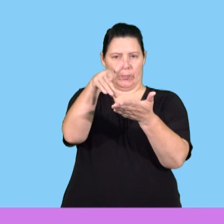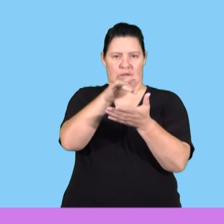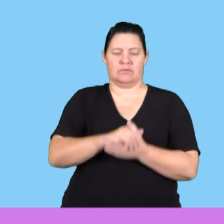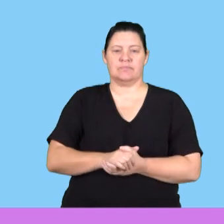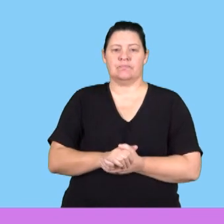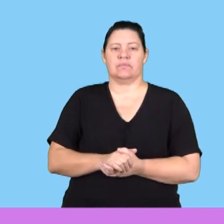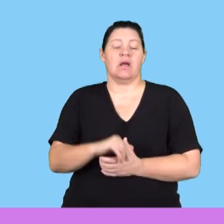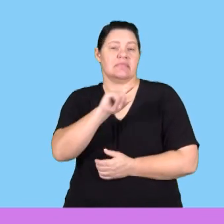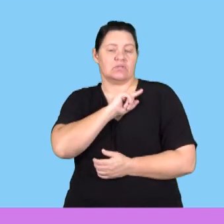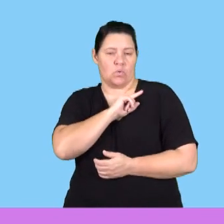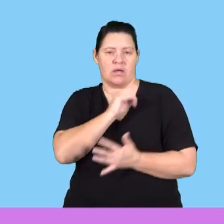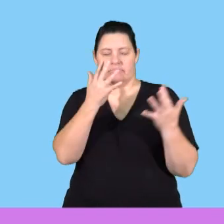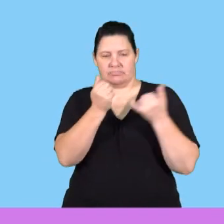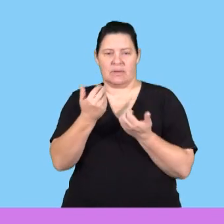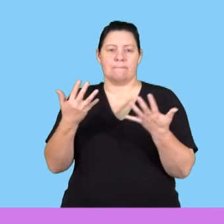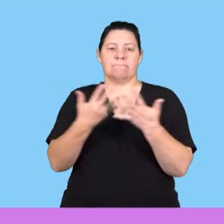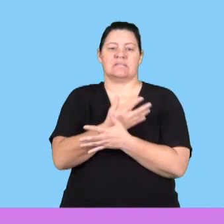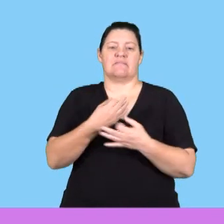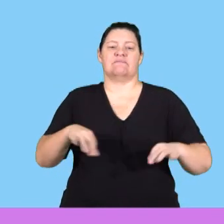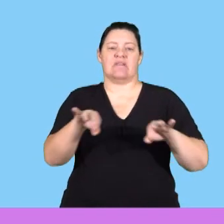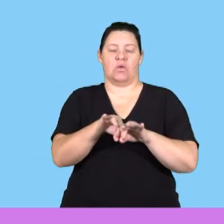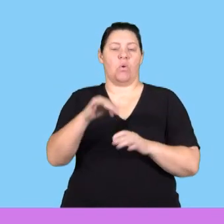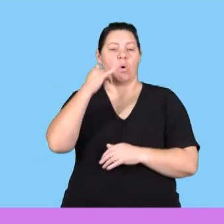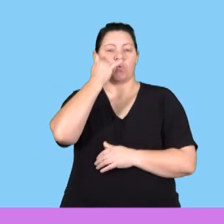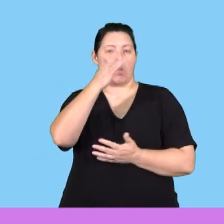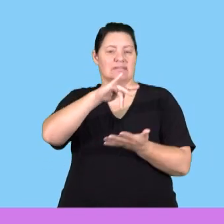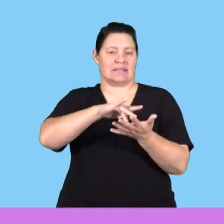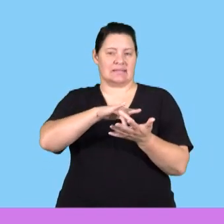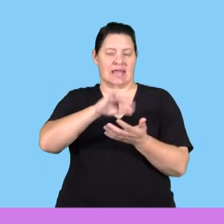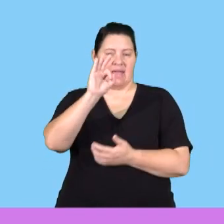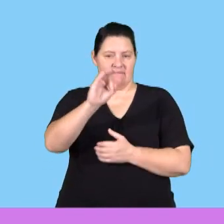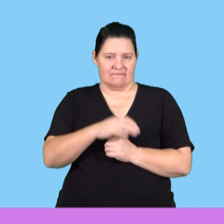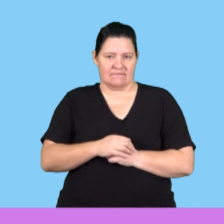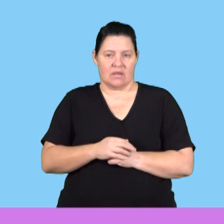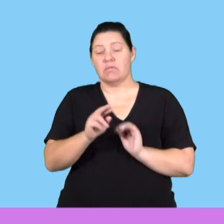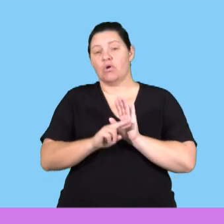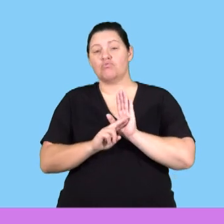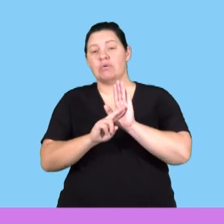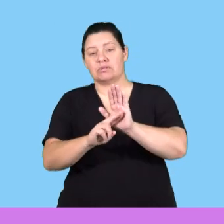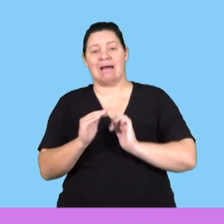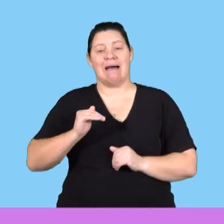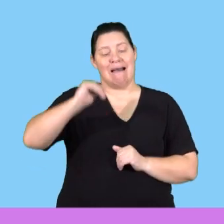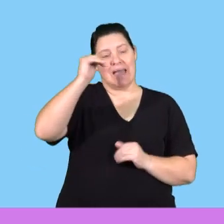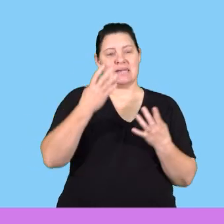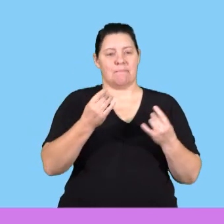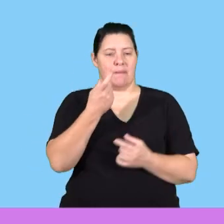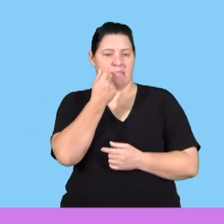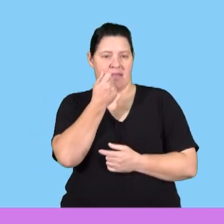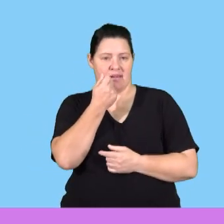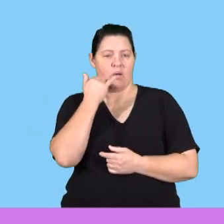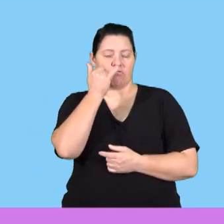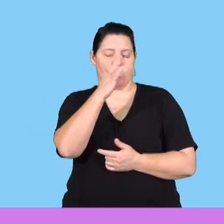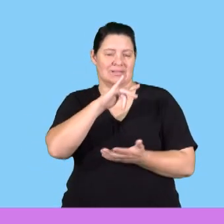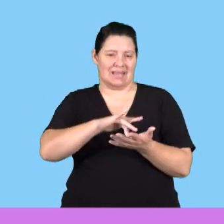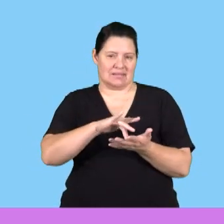no? Okay? Hence, we are saying calculate the missing value at call center F, which represent the highest number